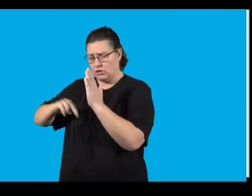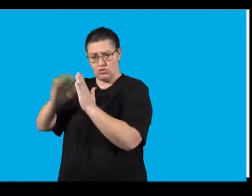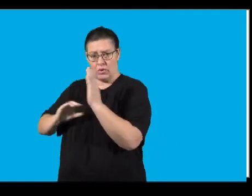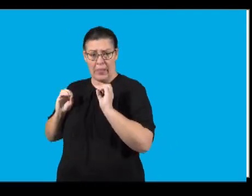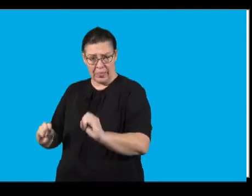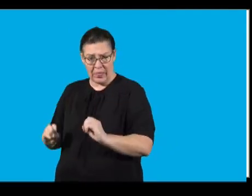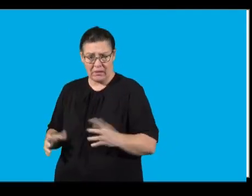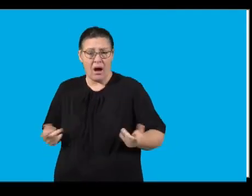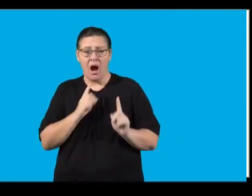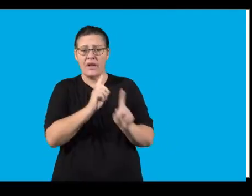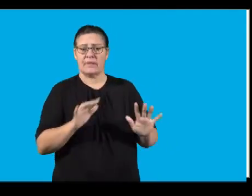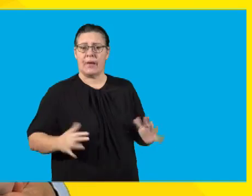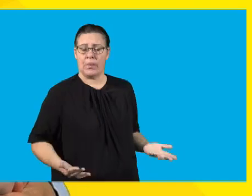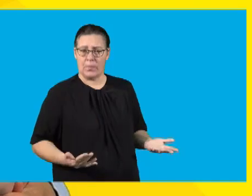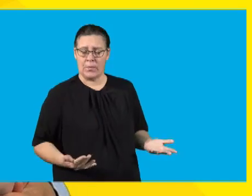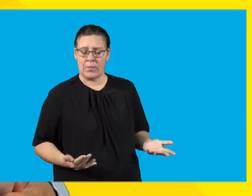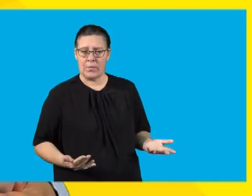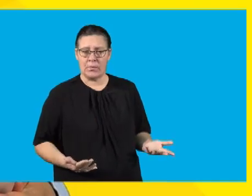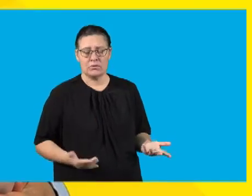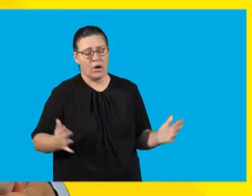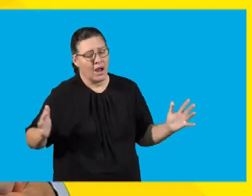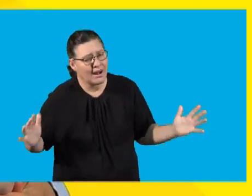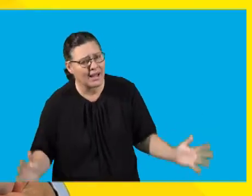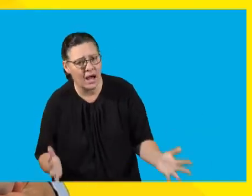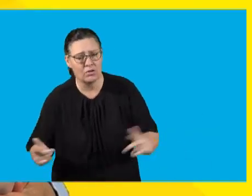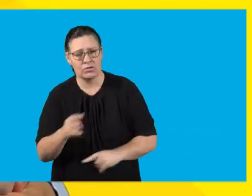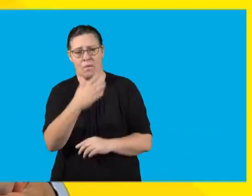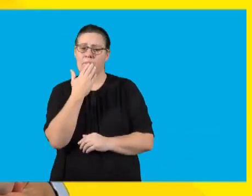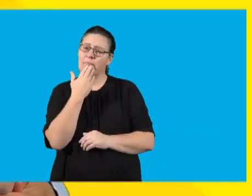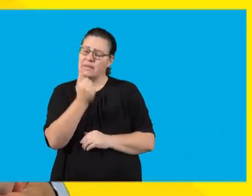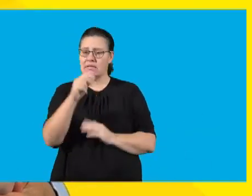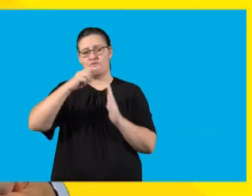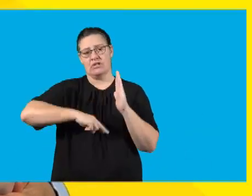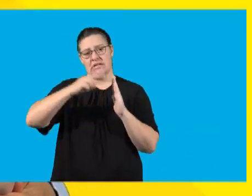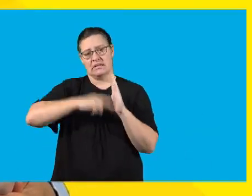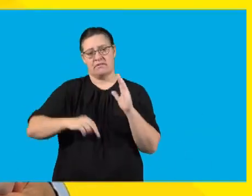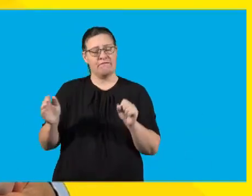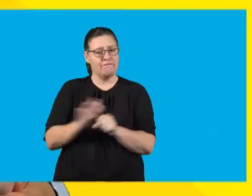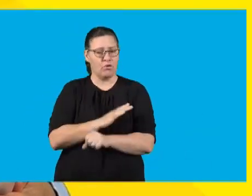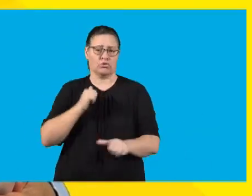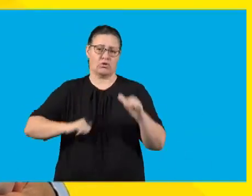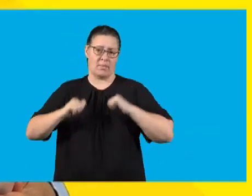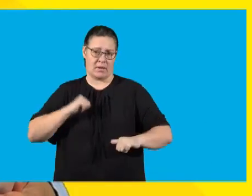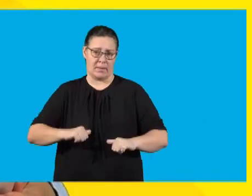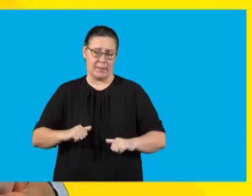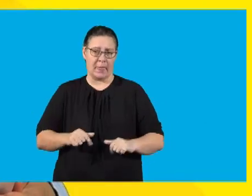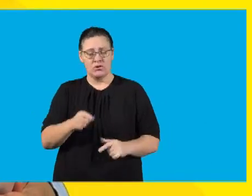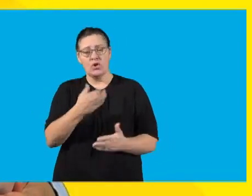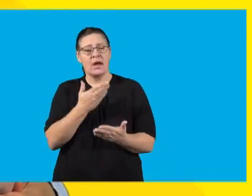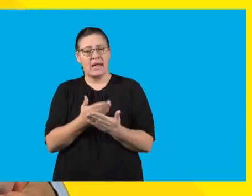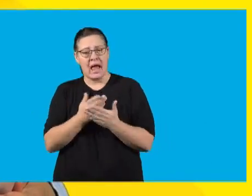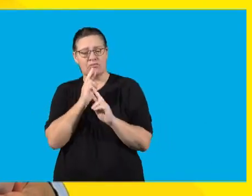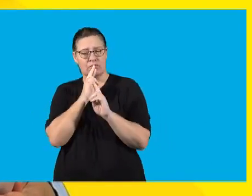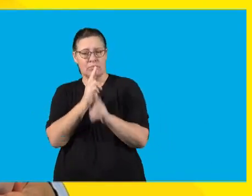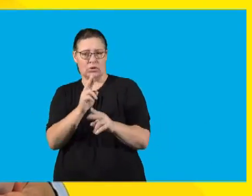if you did not read. So learners, we are encouraging you, please, you have to read the entire